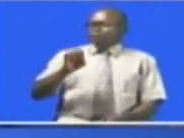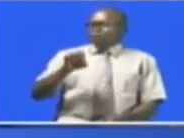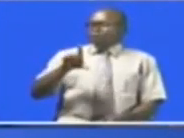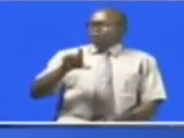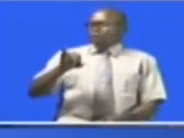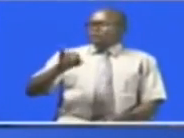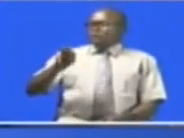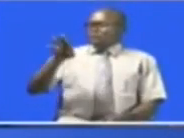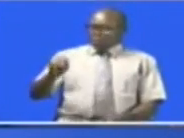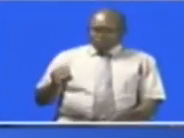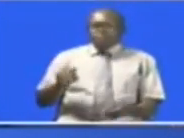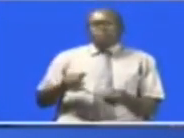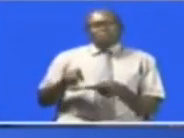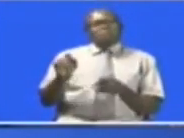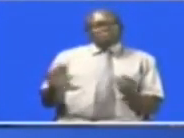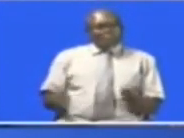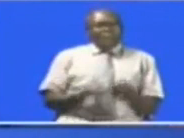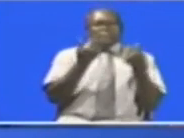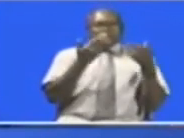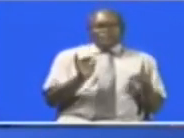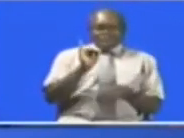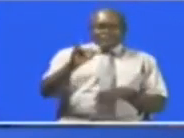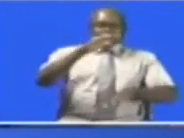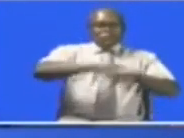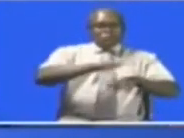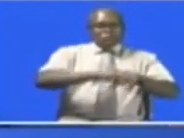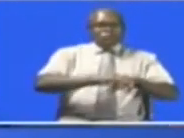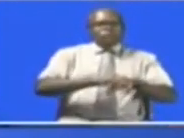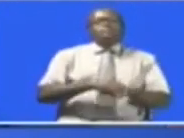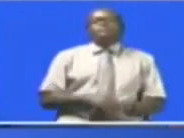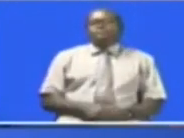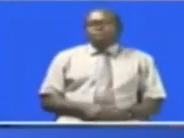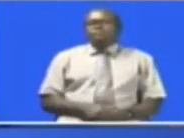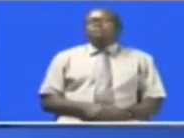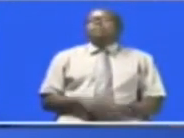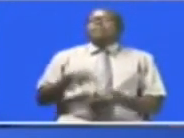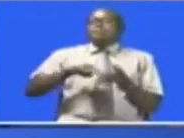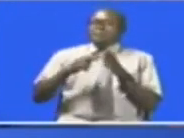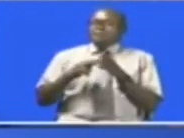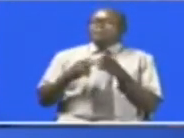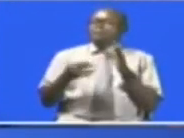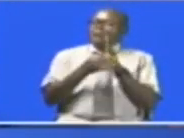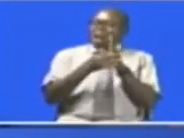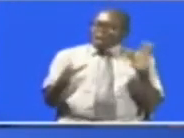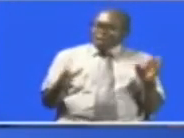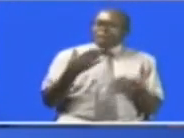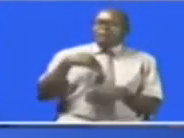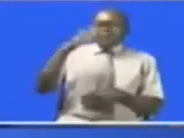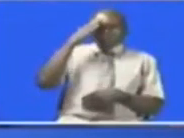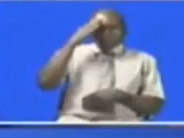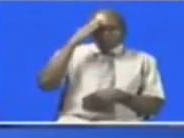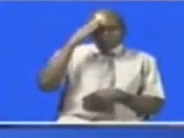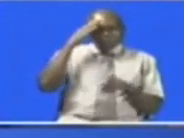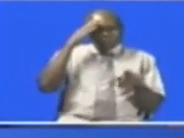and... And it happened. Yes. Well, that's a very good thing. Since you've brought up notable athletes, let's talk